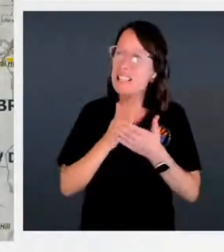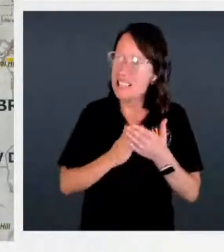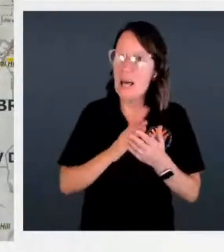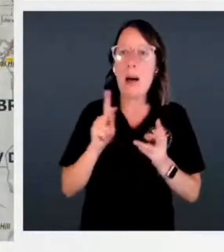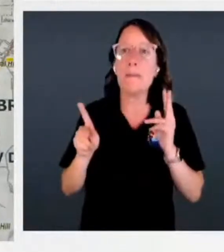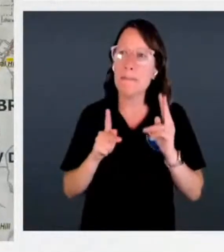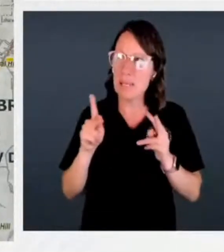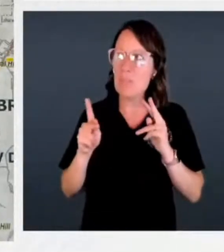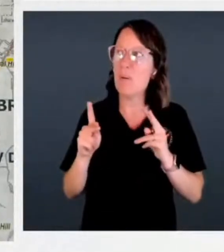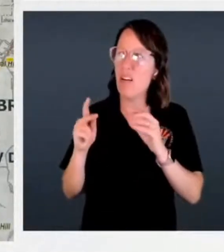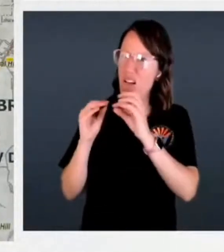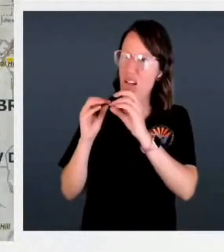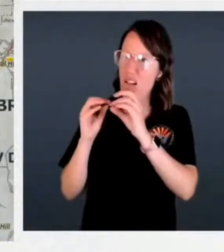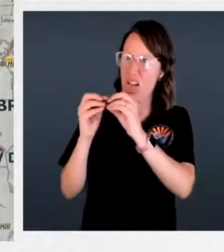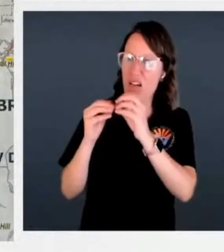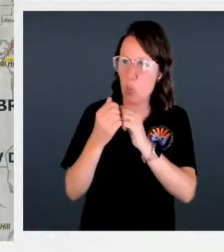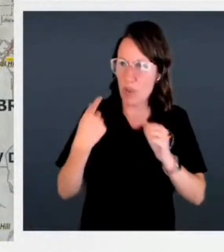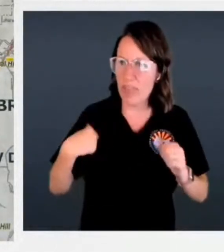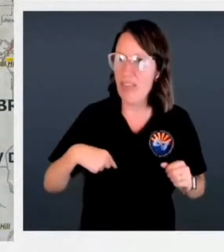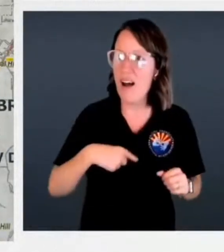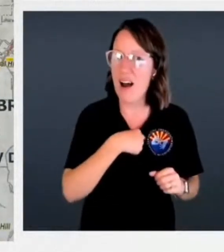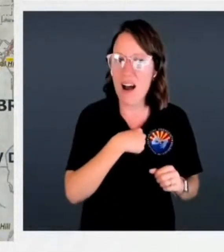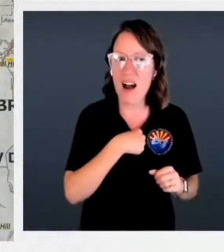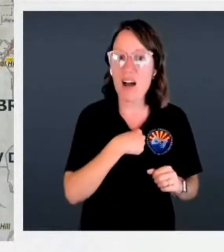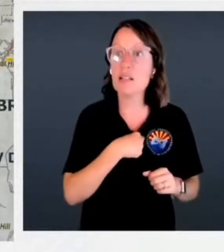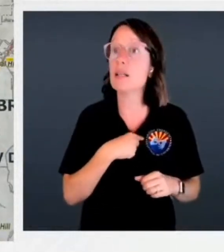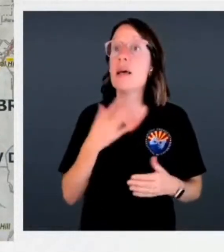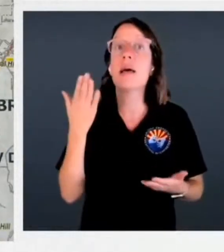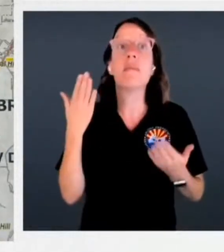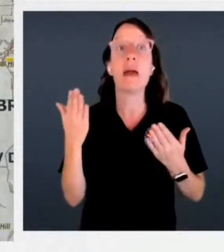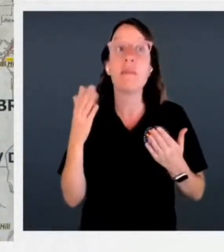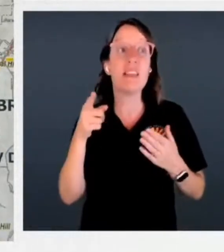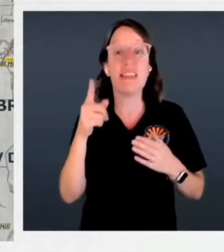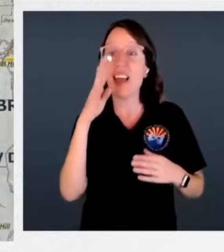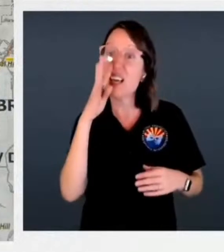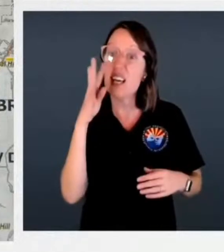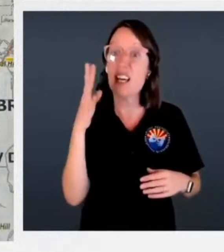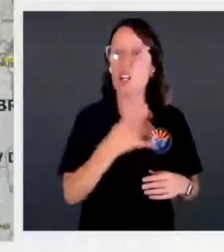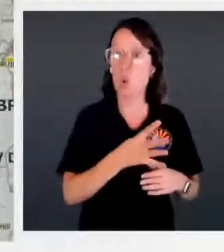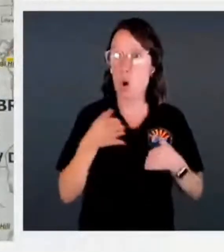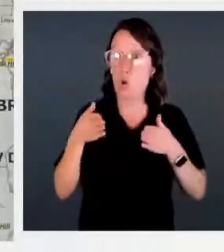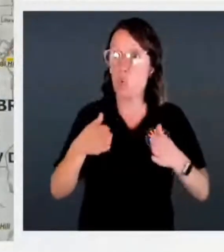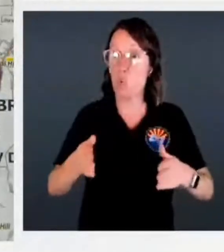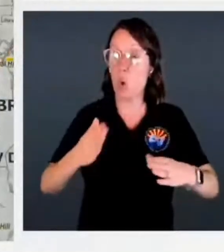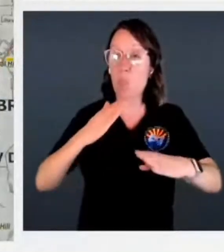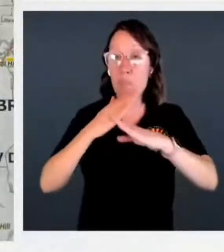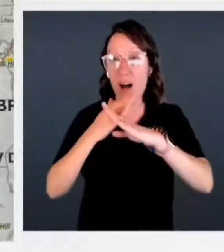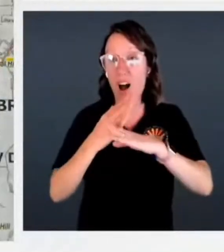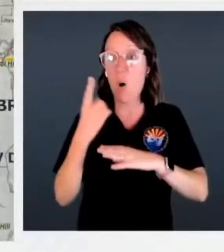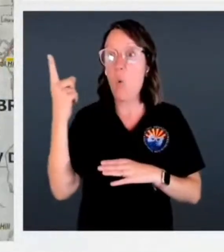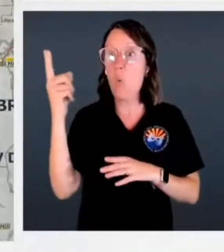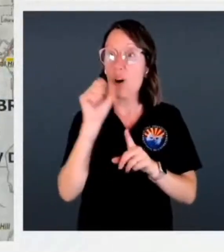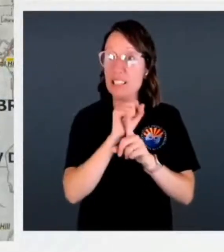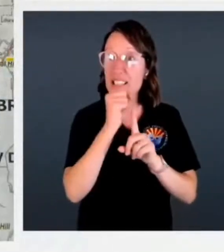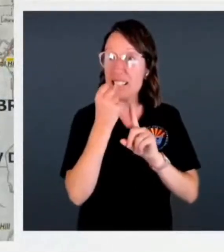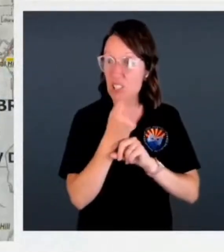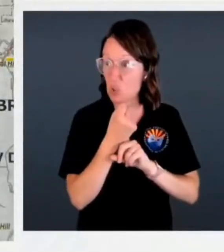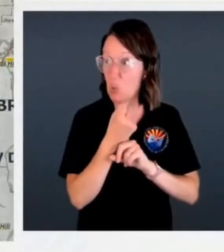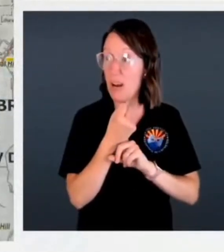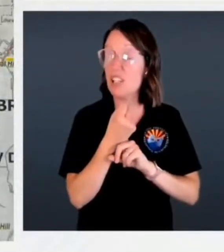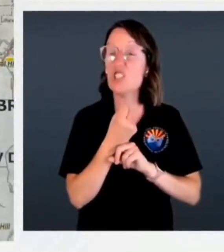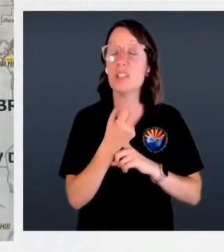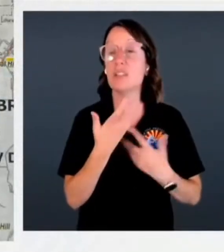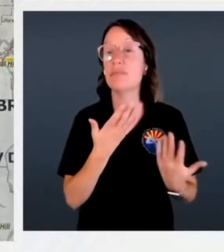enforcement, that have ran our roadblocks, and in some cases actually assaulted a neighboring deputy from a different